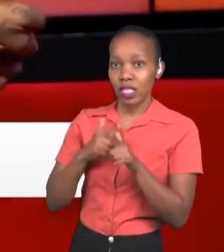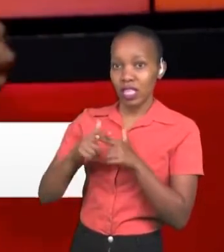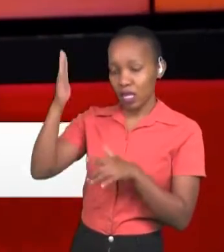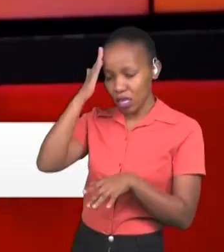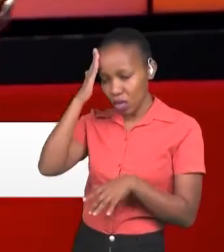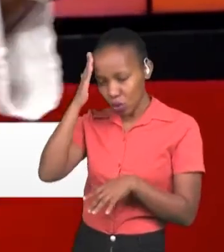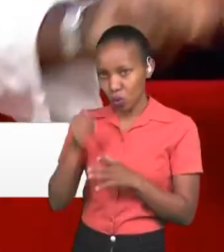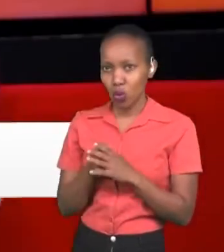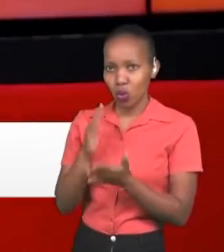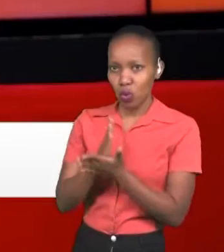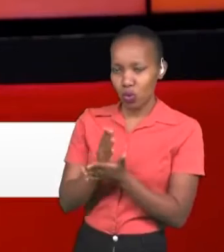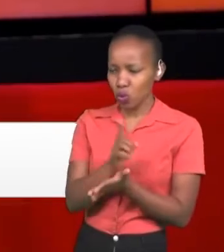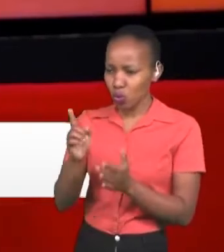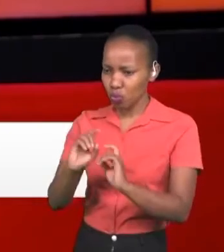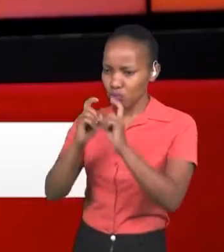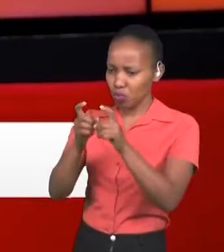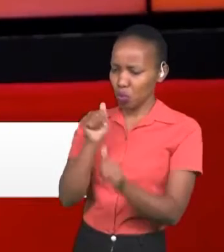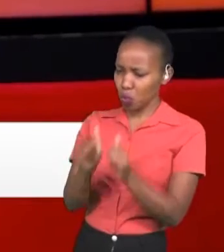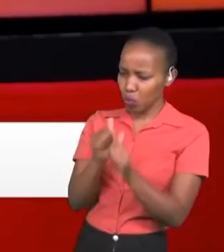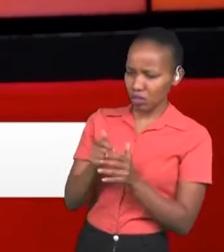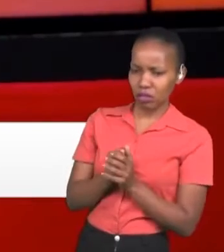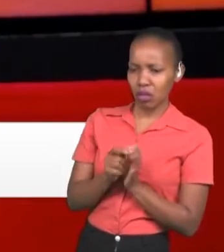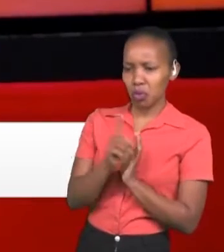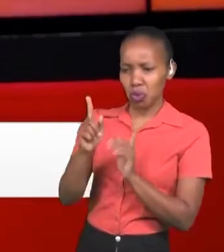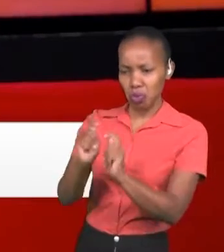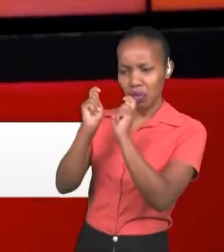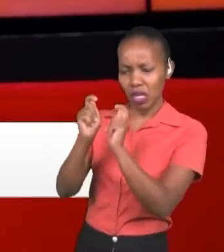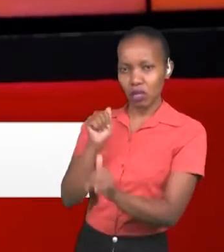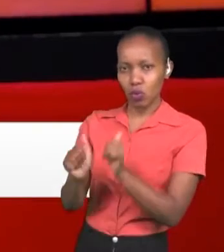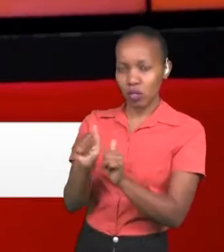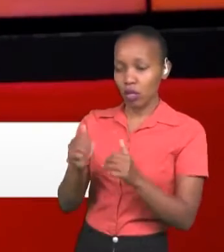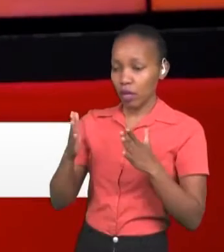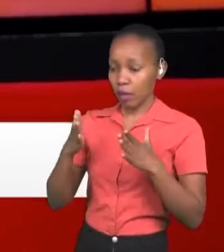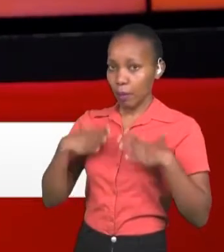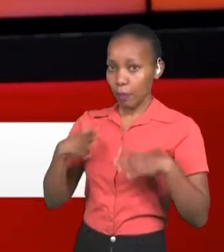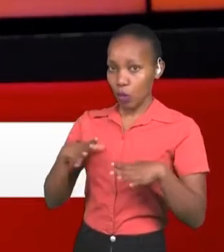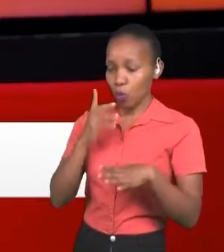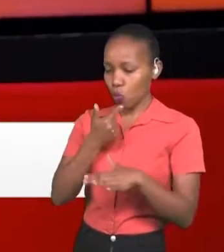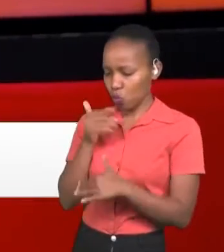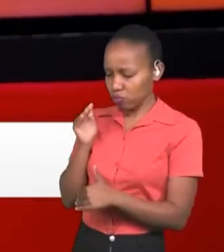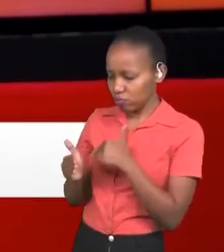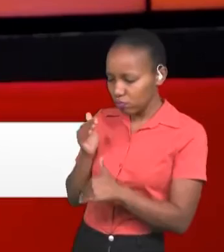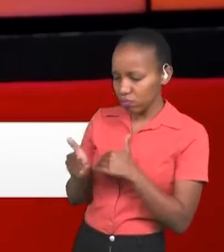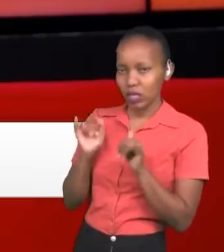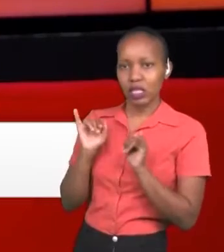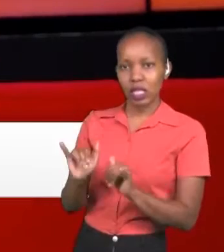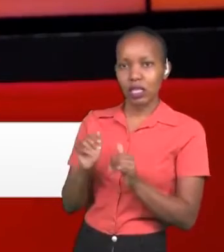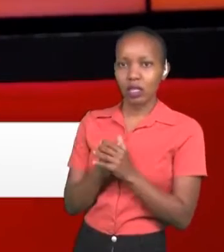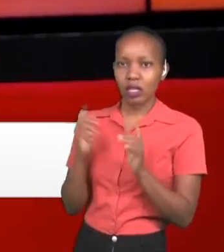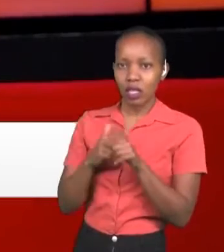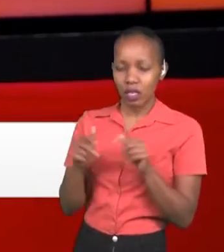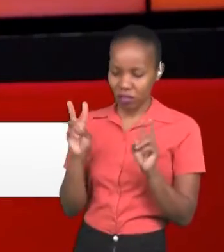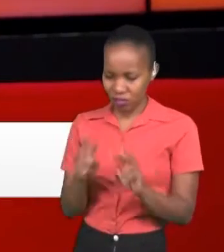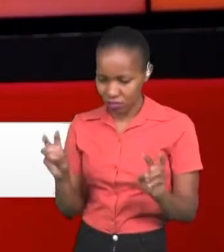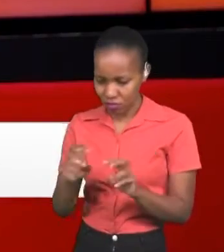know what you're gifted in, what you're good at. It's true that. And you know, those are the people we need to like keep close and, you know, research from and